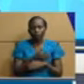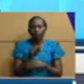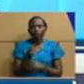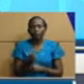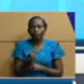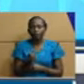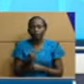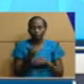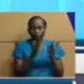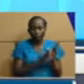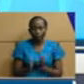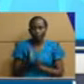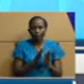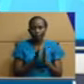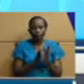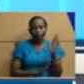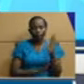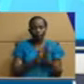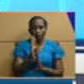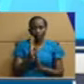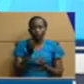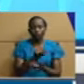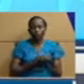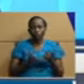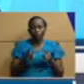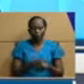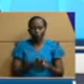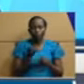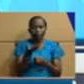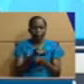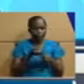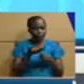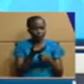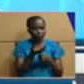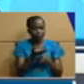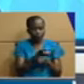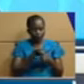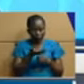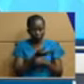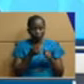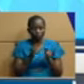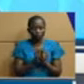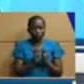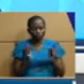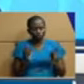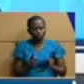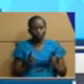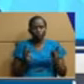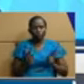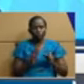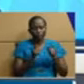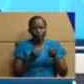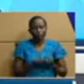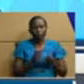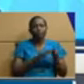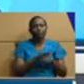Planning and Economic Development also did an assessment of the short-term impacts of COVID-19, and among